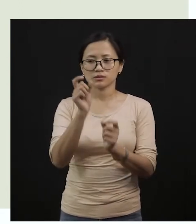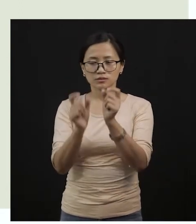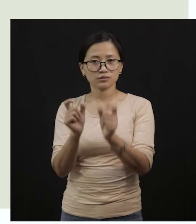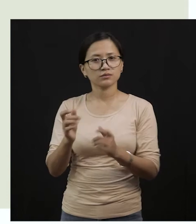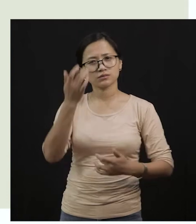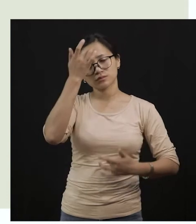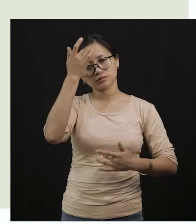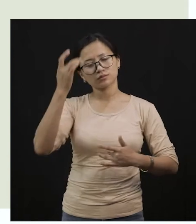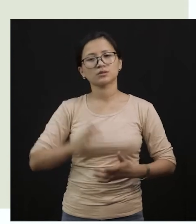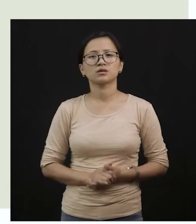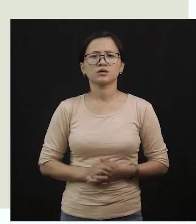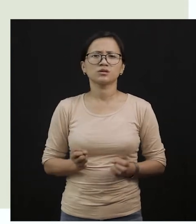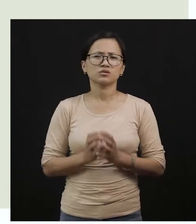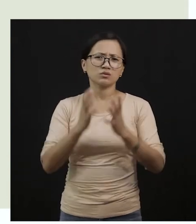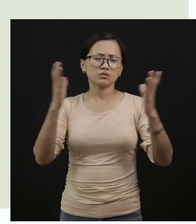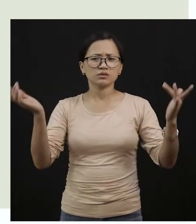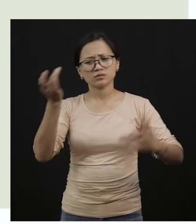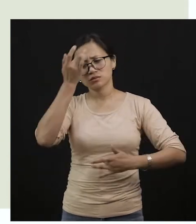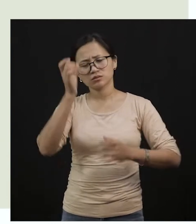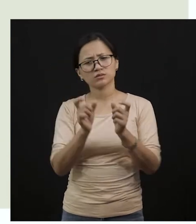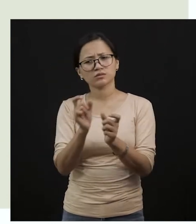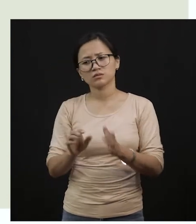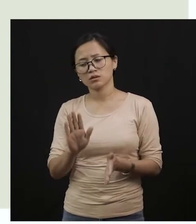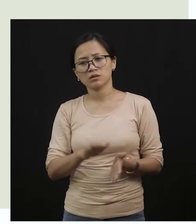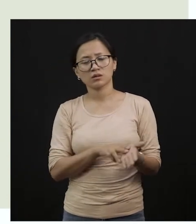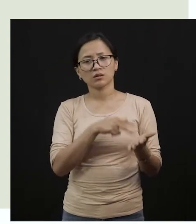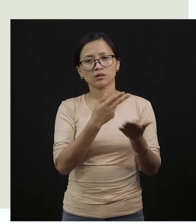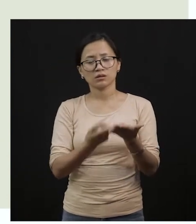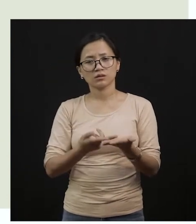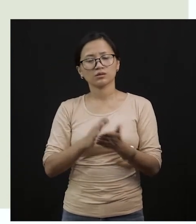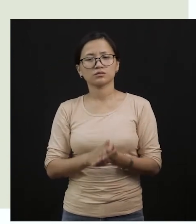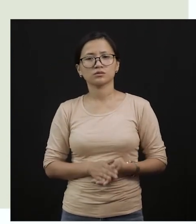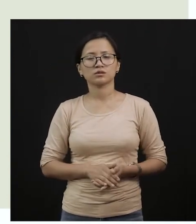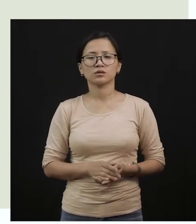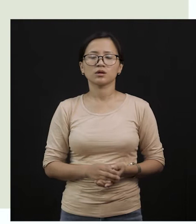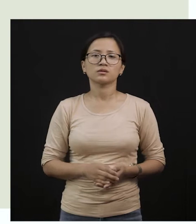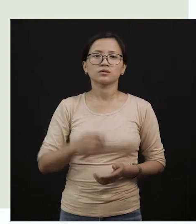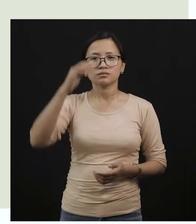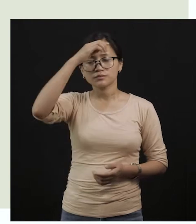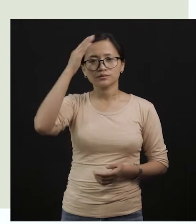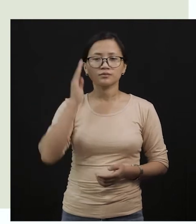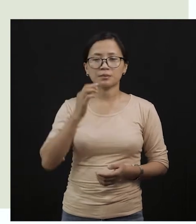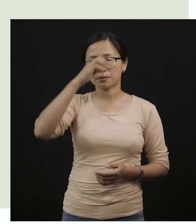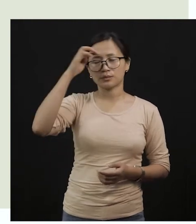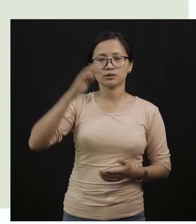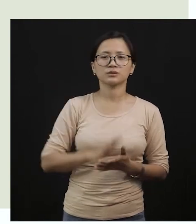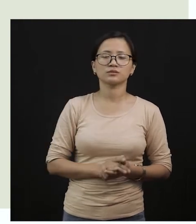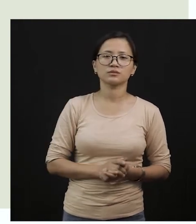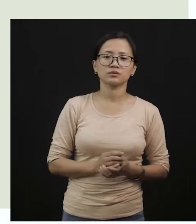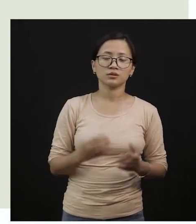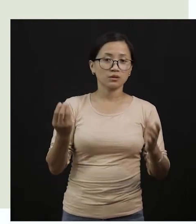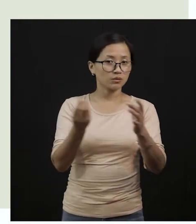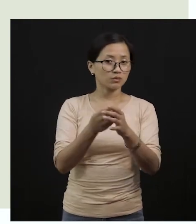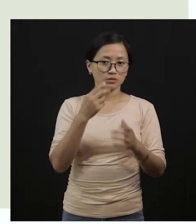people. You see that there were so many sick people who were lying down, and then Mother Teresa was among them. That was one thing that I